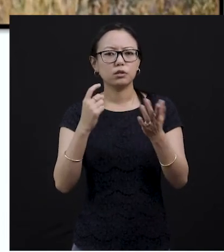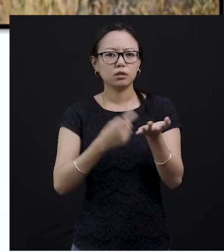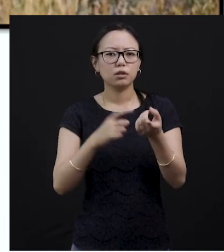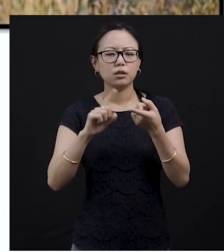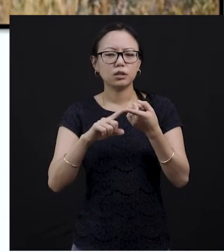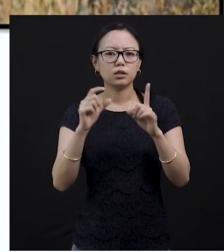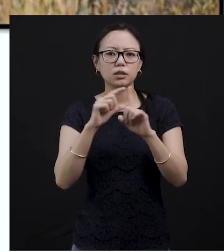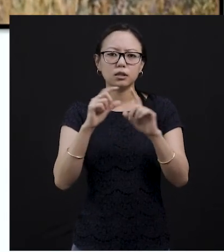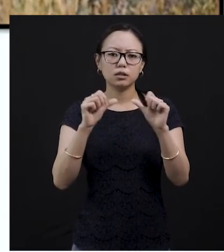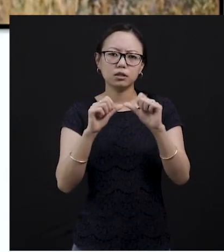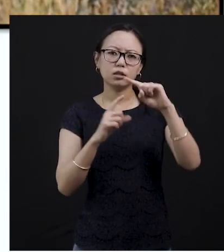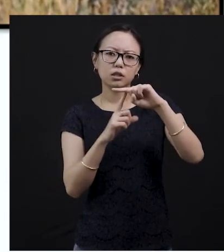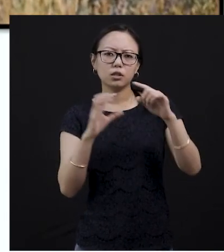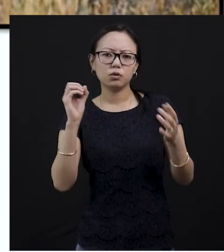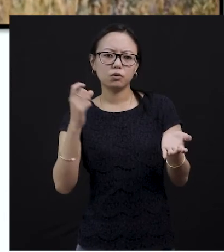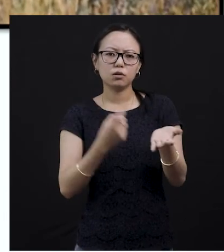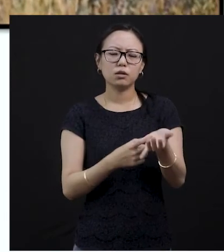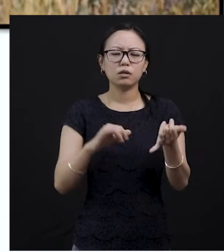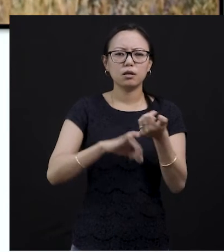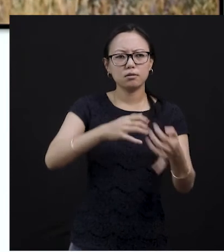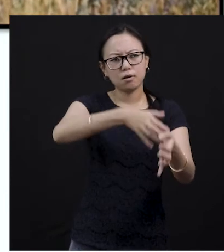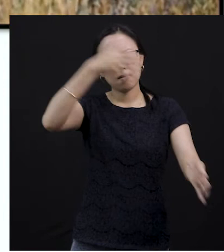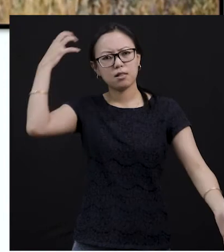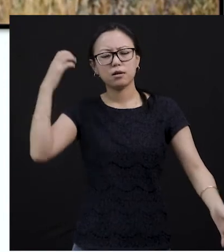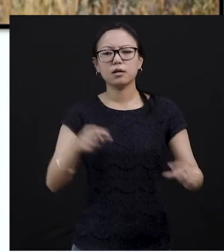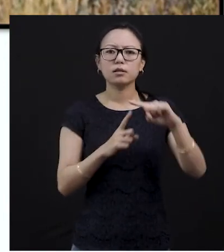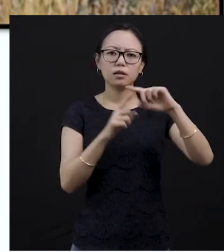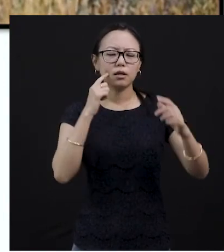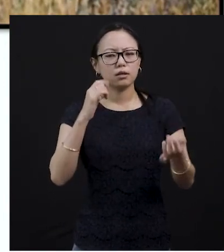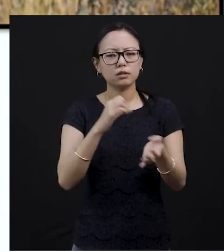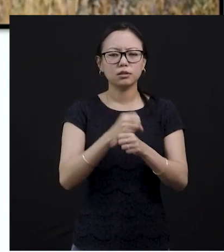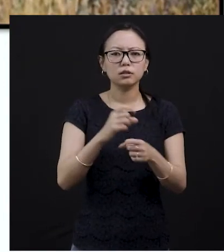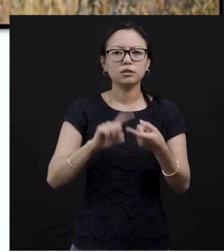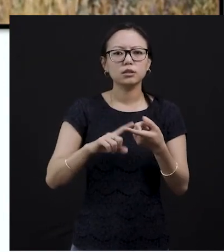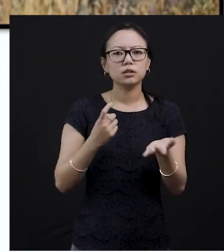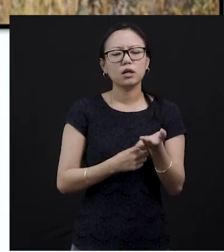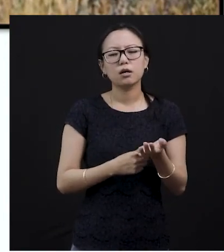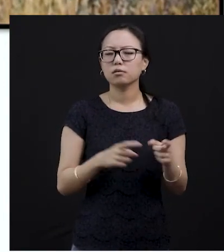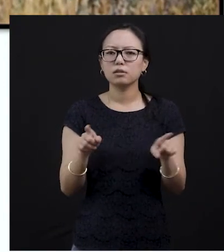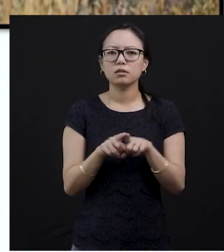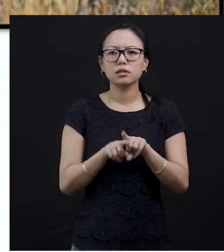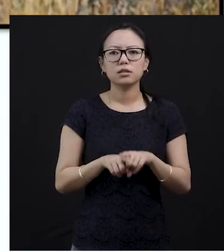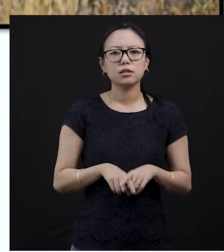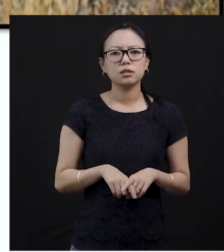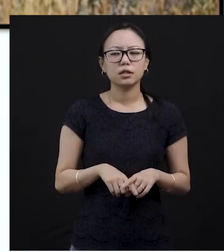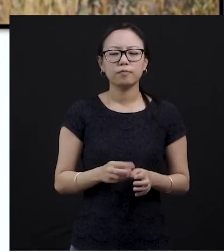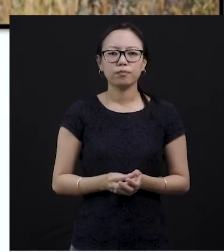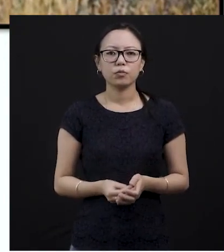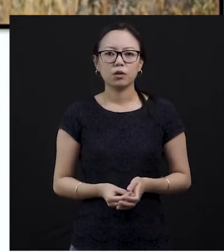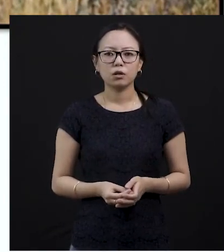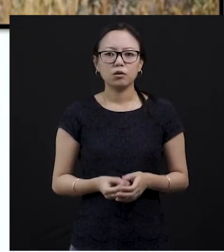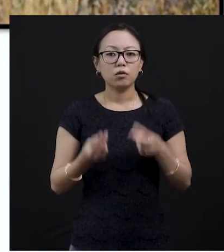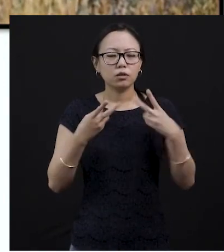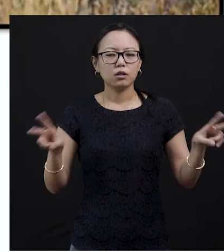eat, like a lion, a tiger. They are predators because they hunt for other animals, okay? So deers, like